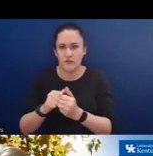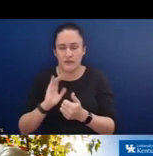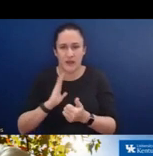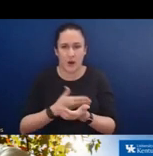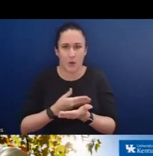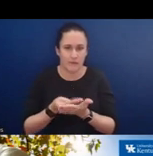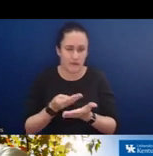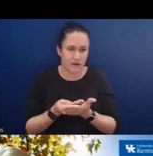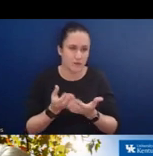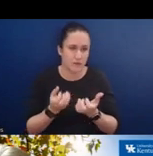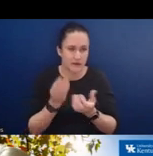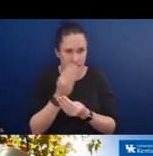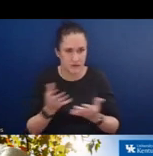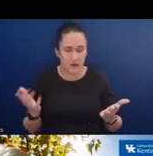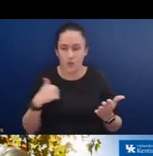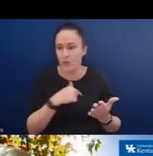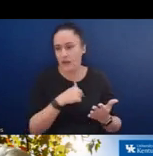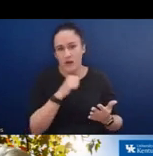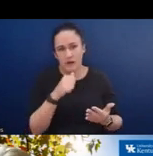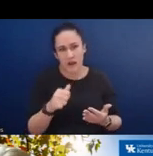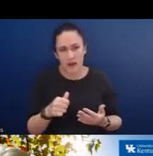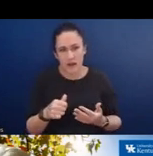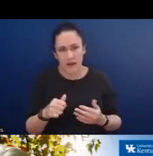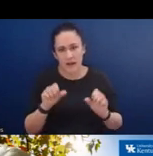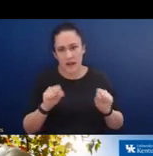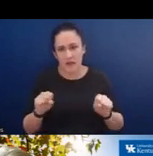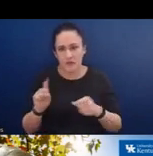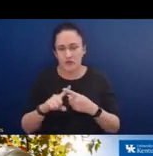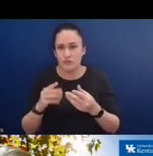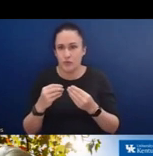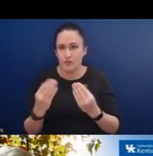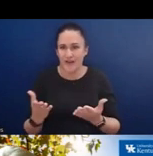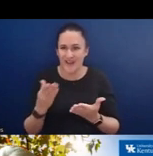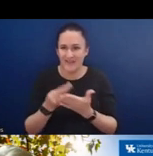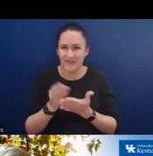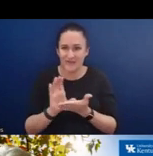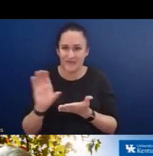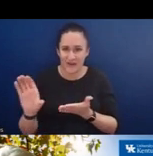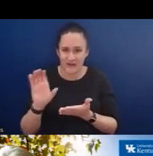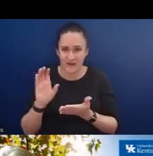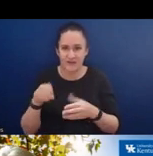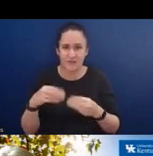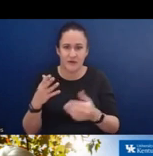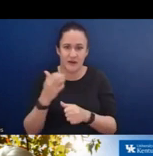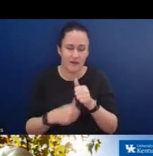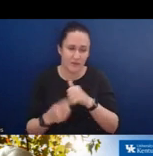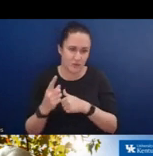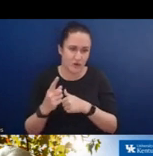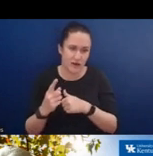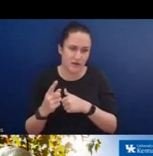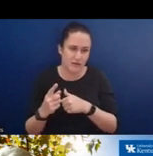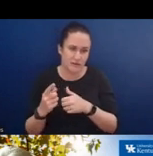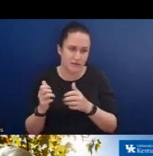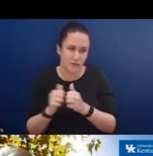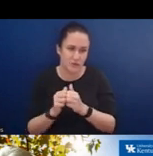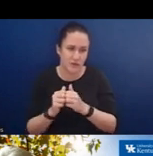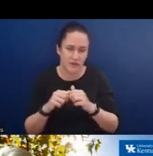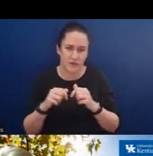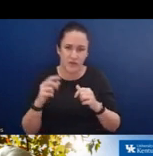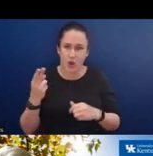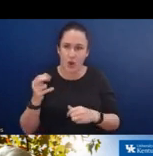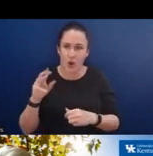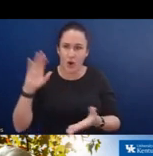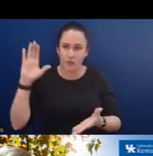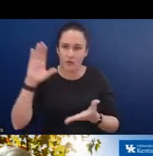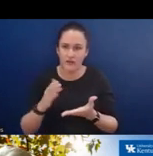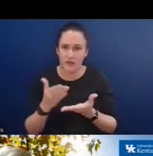to also let you know that we are not able to provide funding to provide everybody on this call with the harm reduction